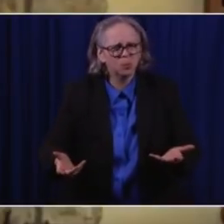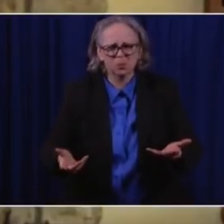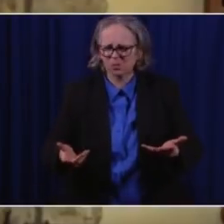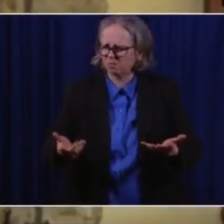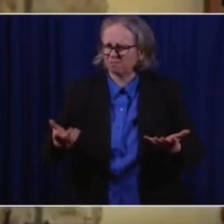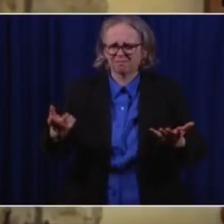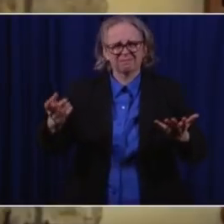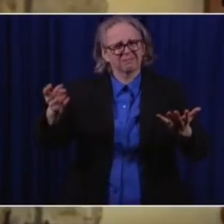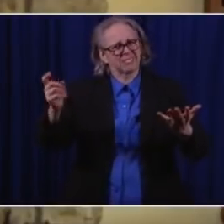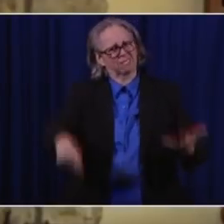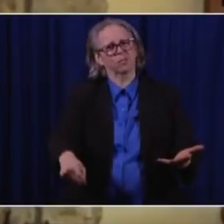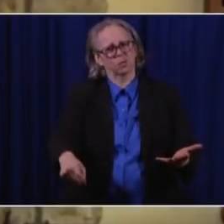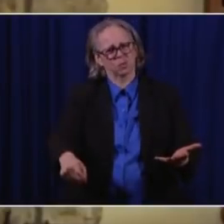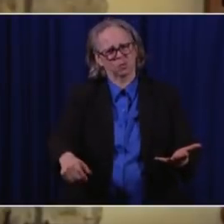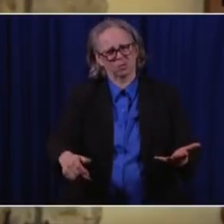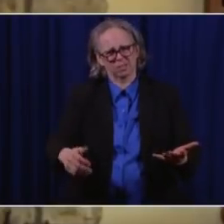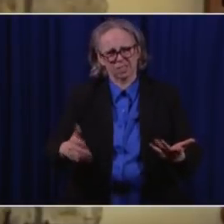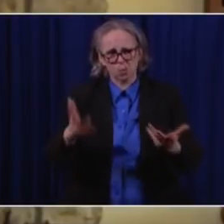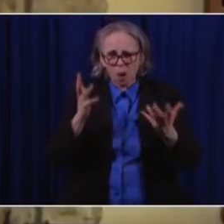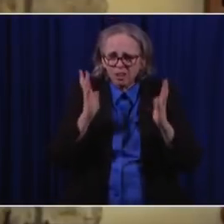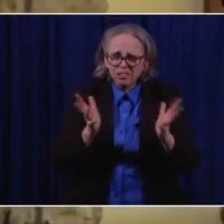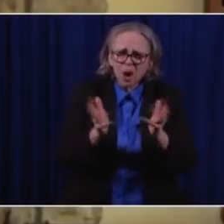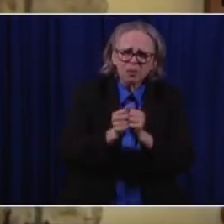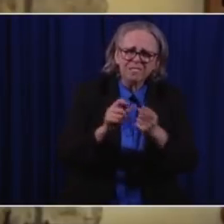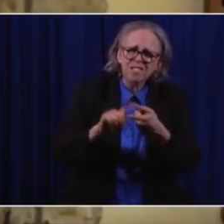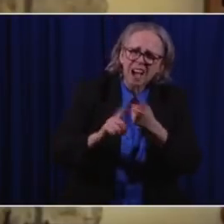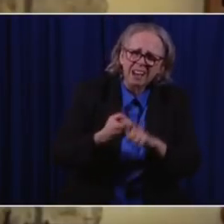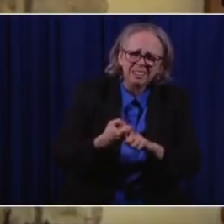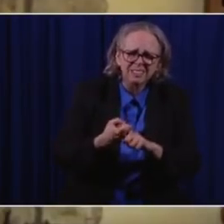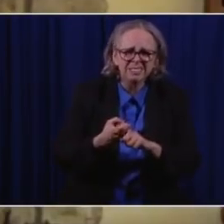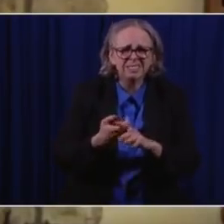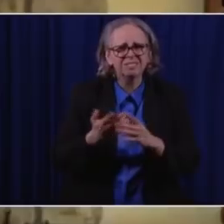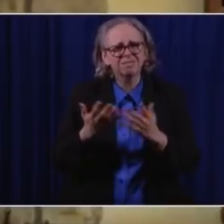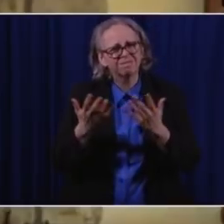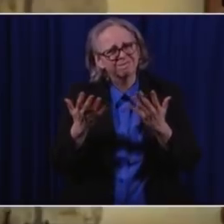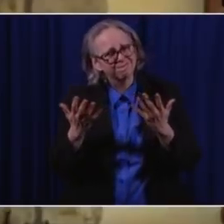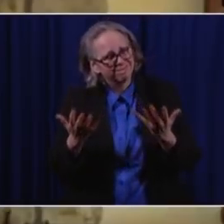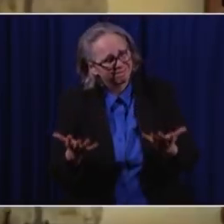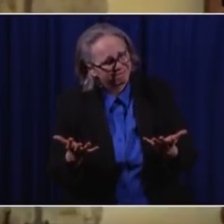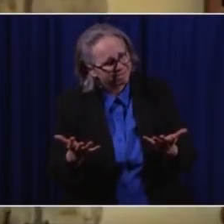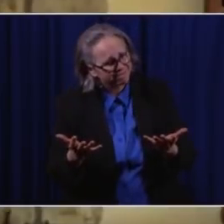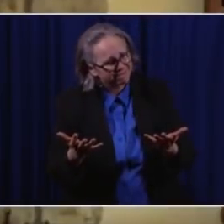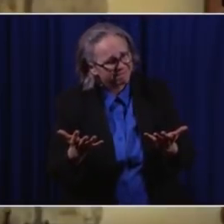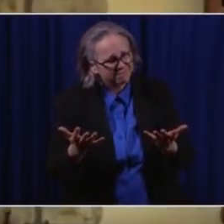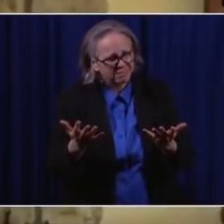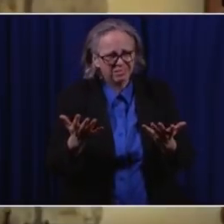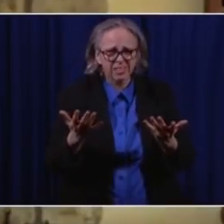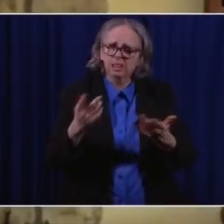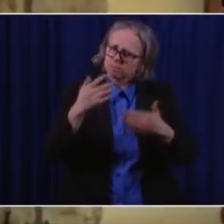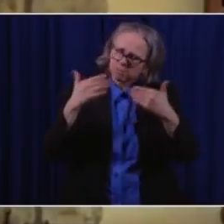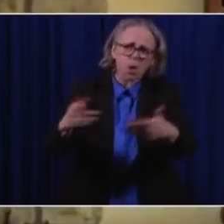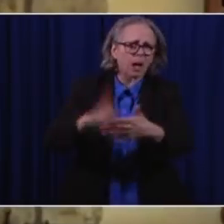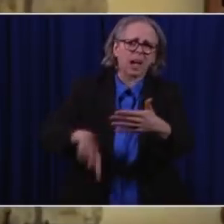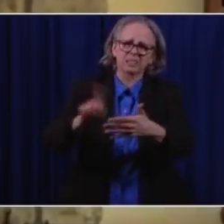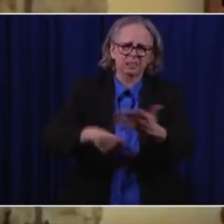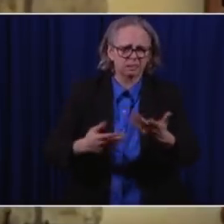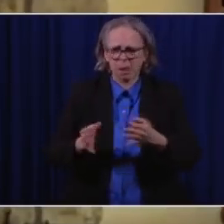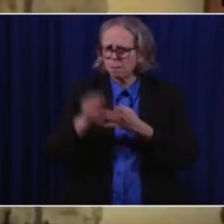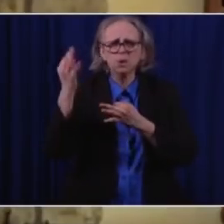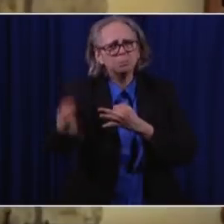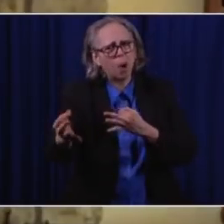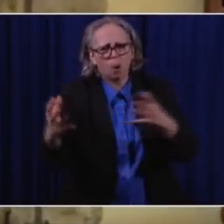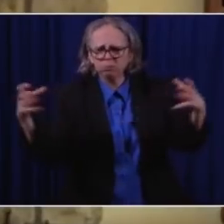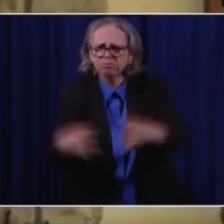to a friend, go meet up with a friend, drink a beer or something, we gotta pull back from that and say, hey, we can't do it. We'll do it next July or August or whenever we can do